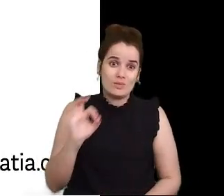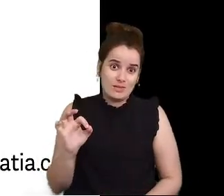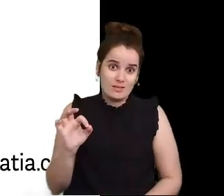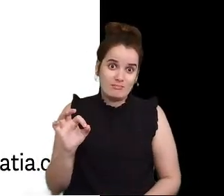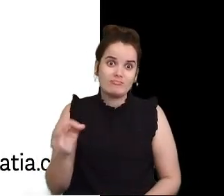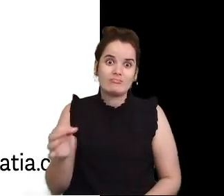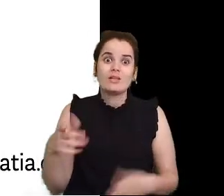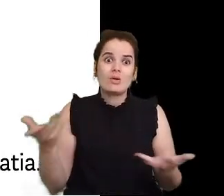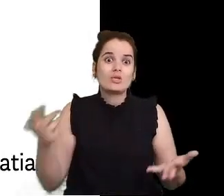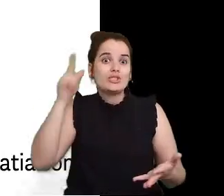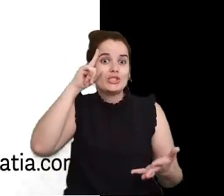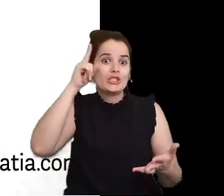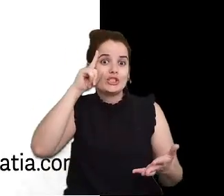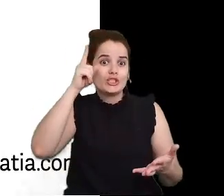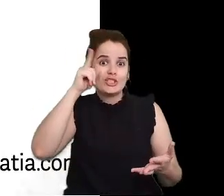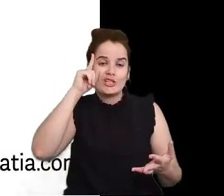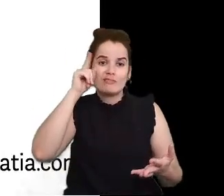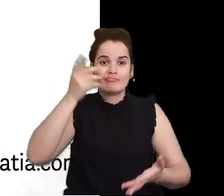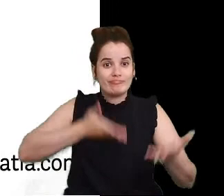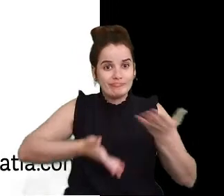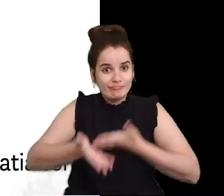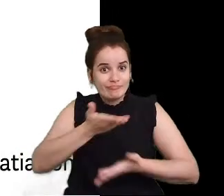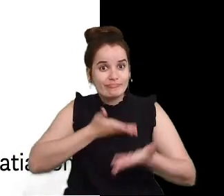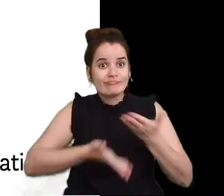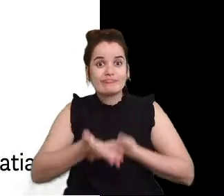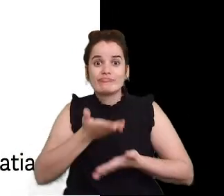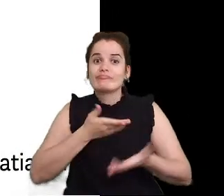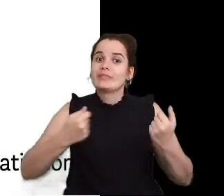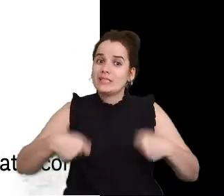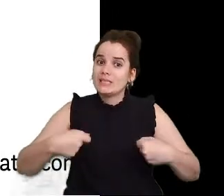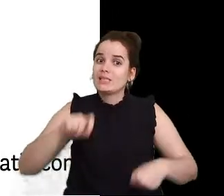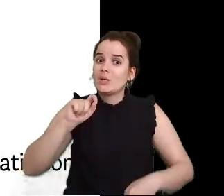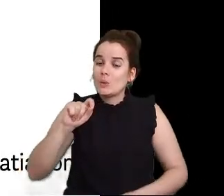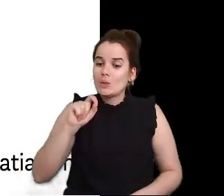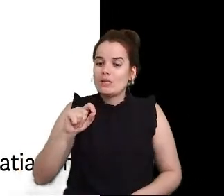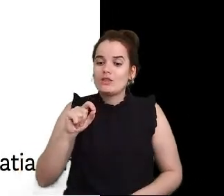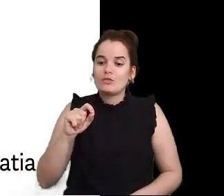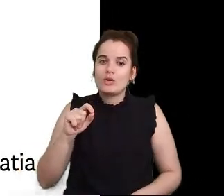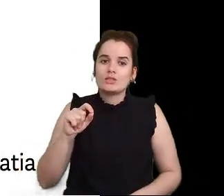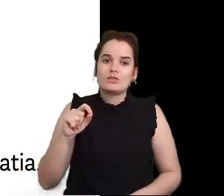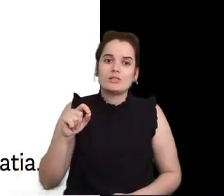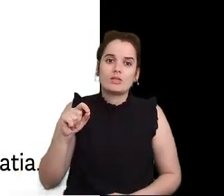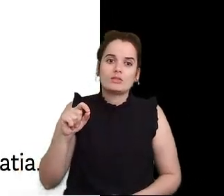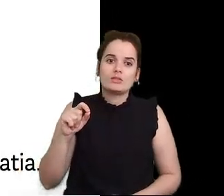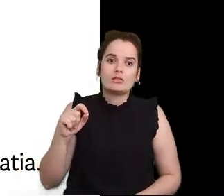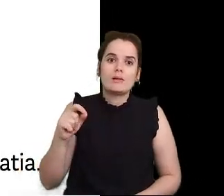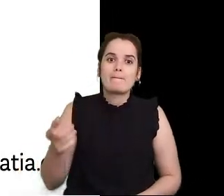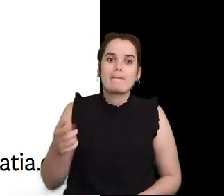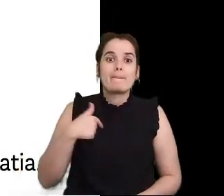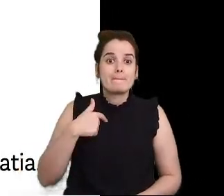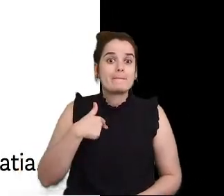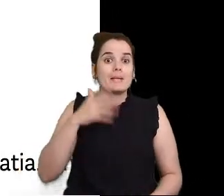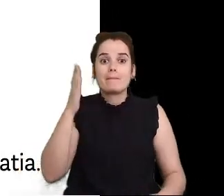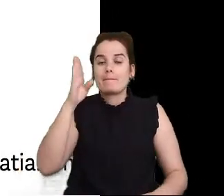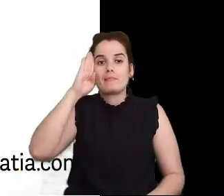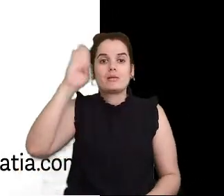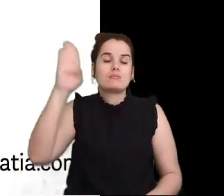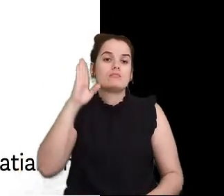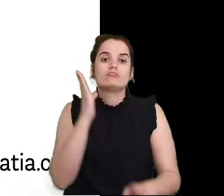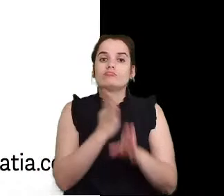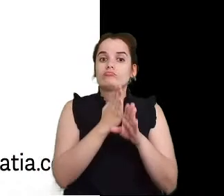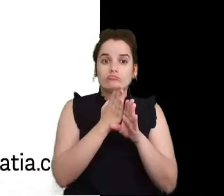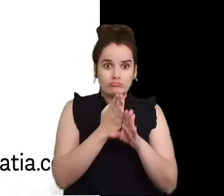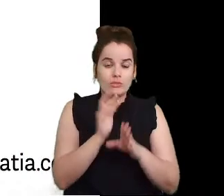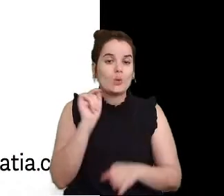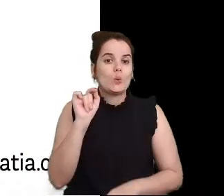to find the story, is to find the key highlight that you want to show. Showing the visual representation is a small